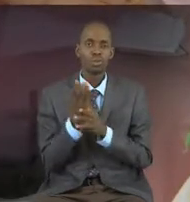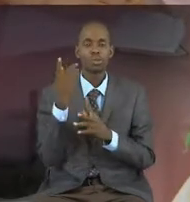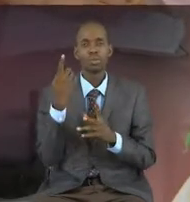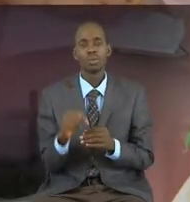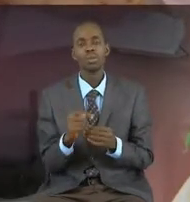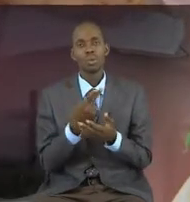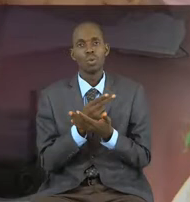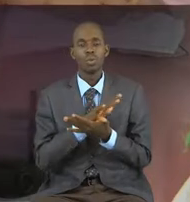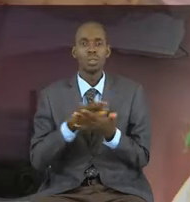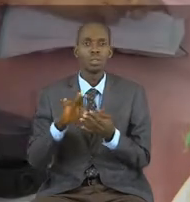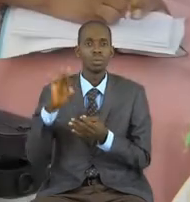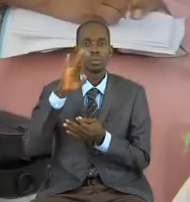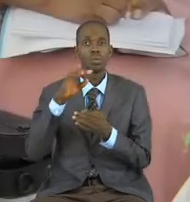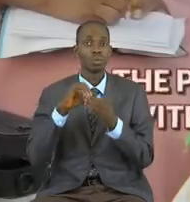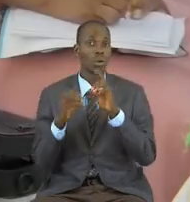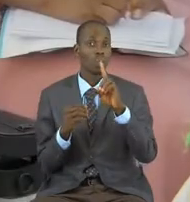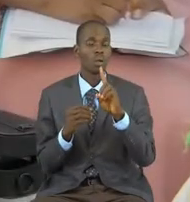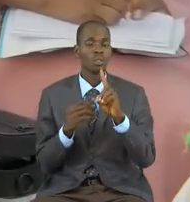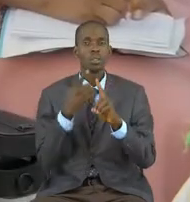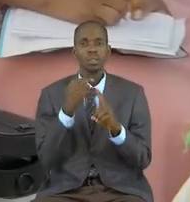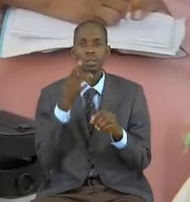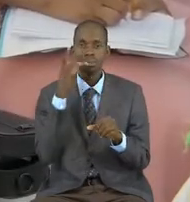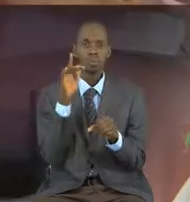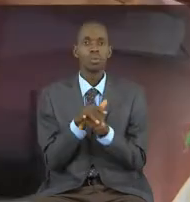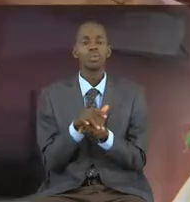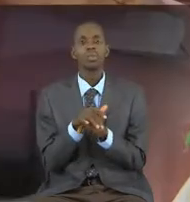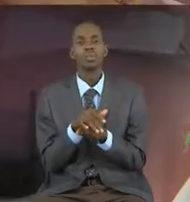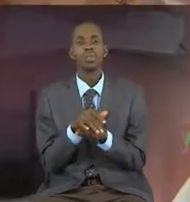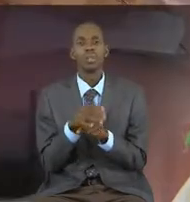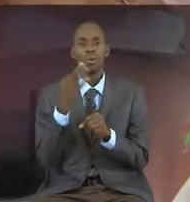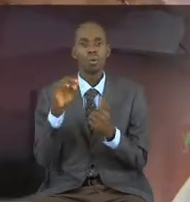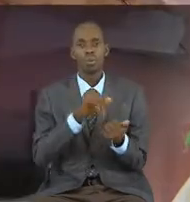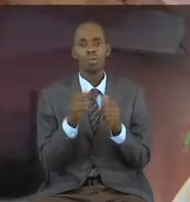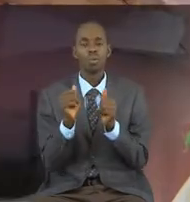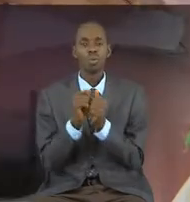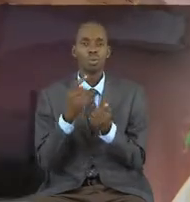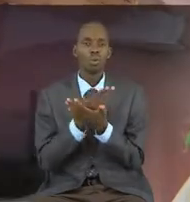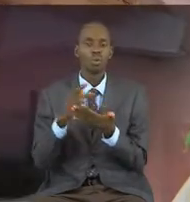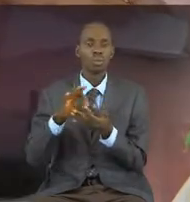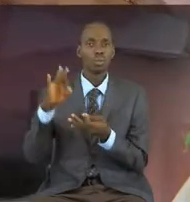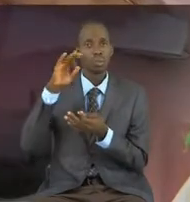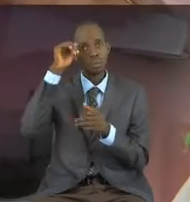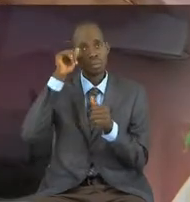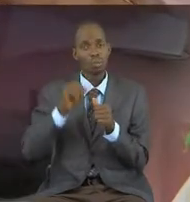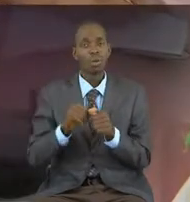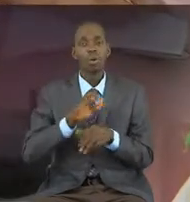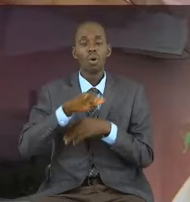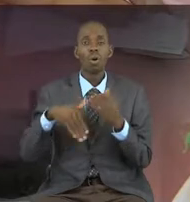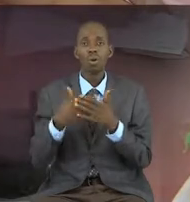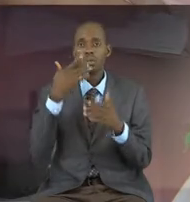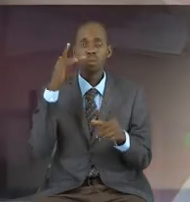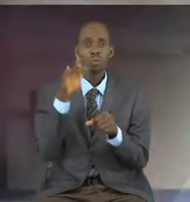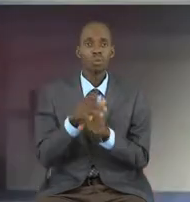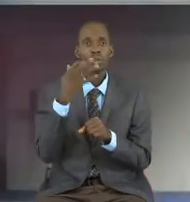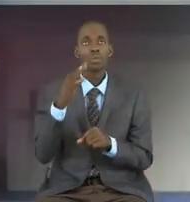one, the promise that he has given. And remember that all the promises of God are yes and amen